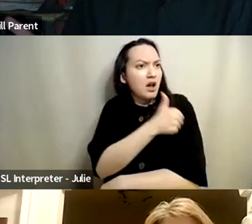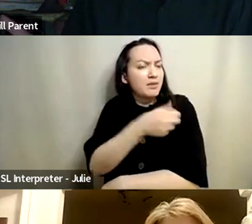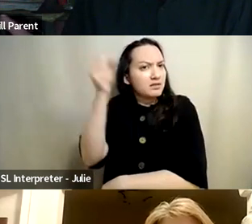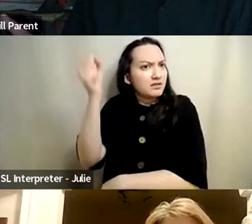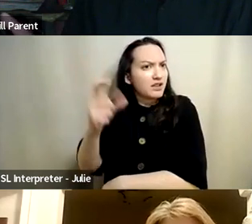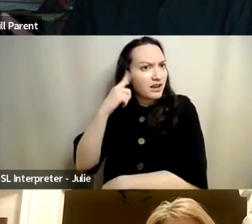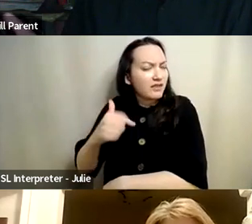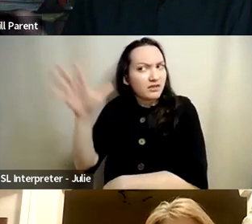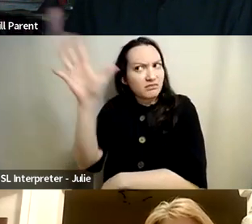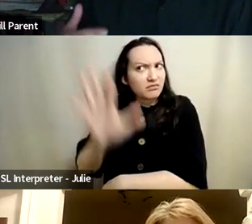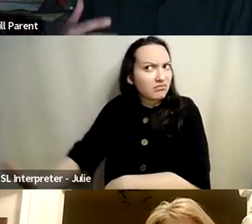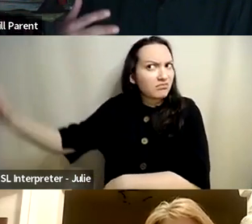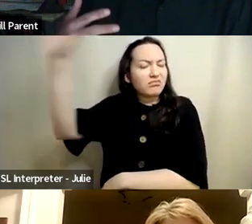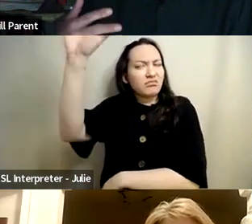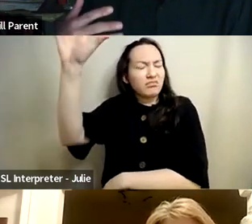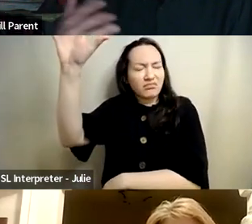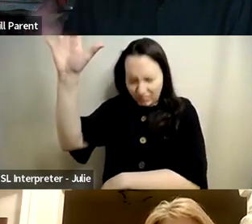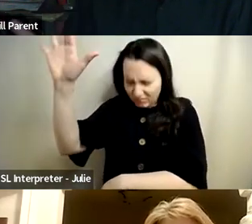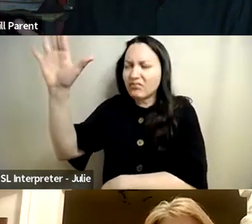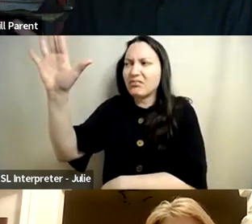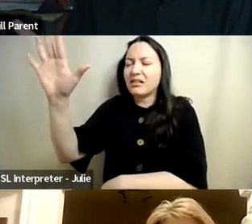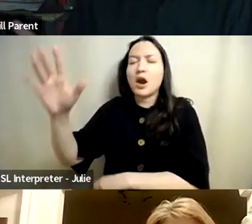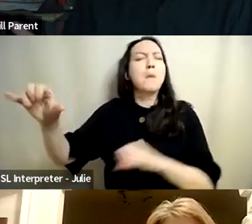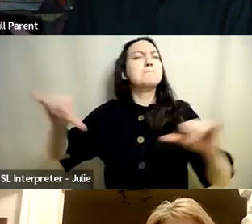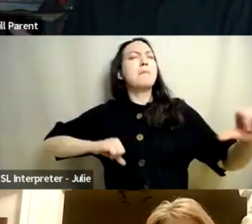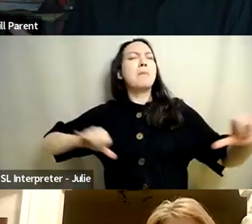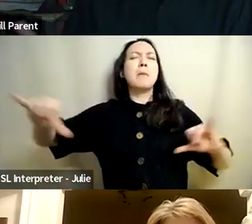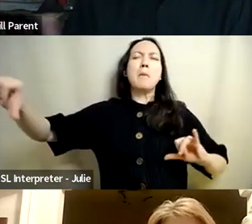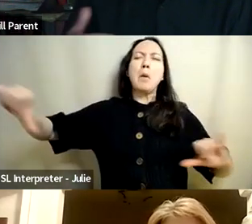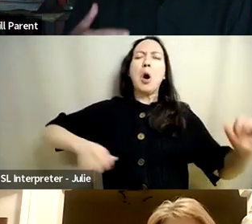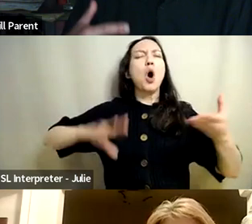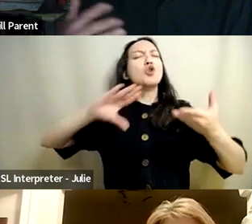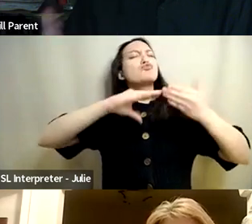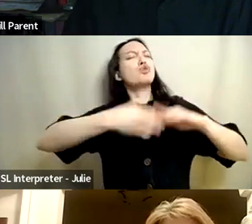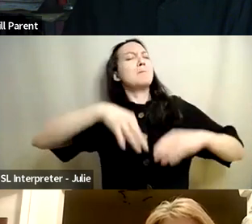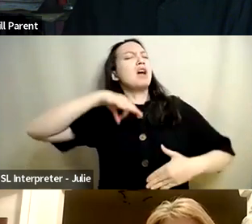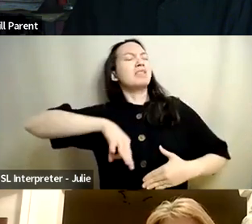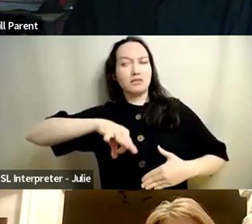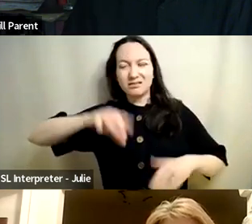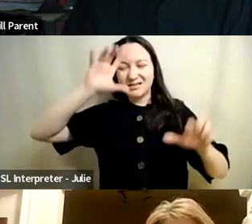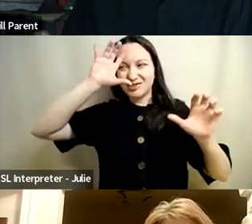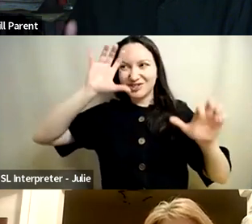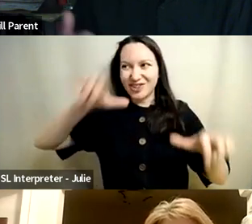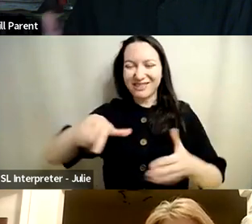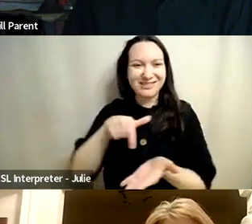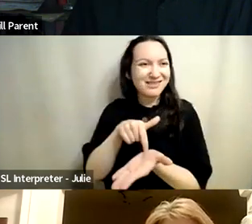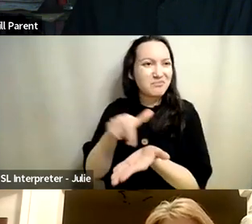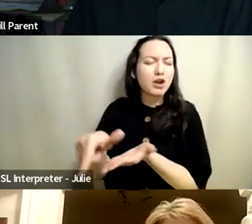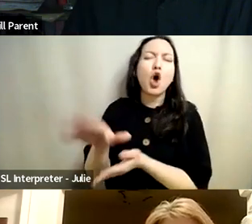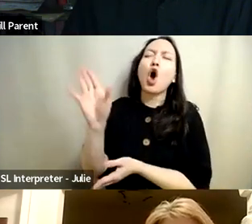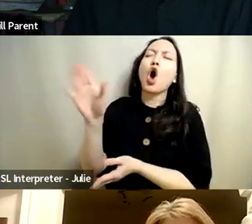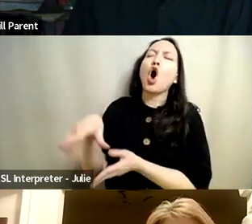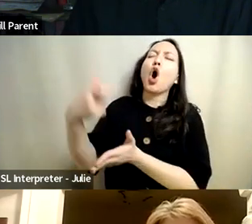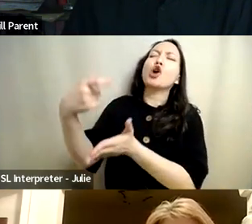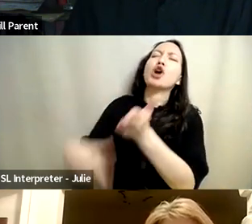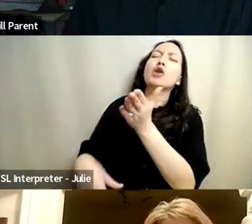California and across the country. And they even brag about it as community benefit. And I can't believe that they're paying, you know, what they say it's costing